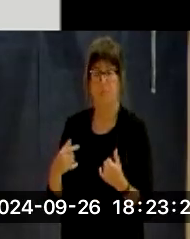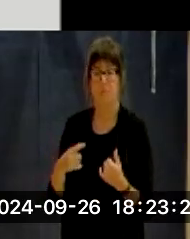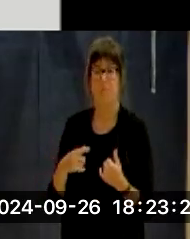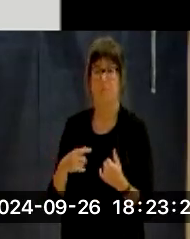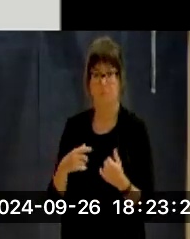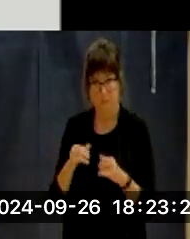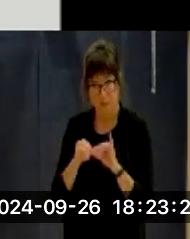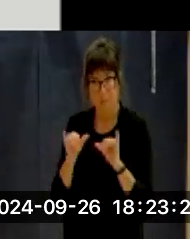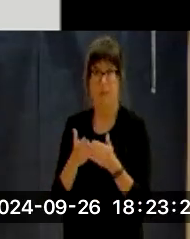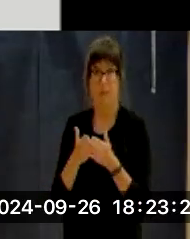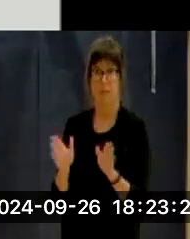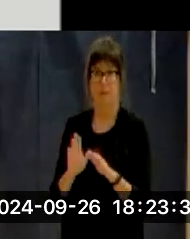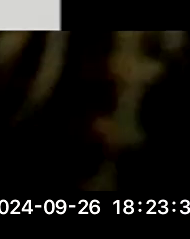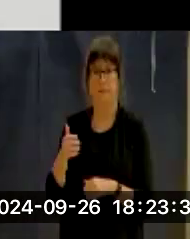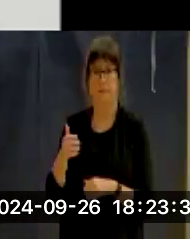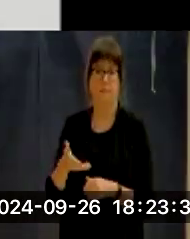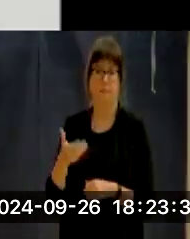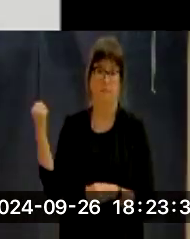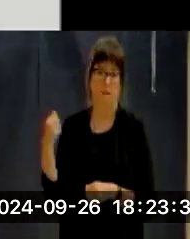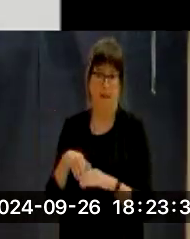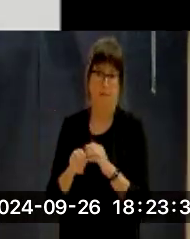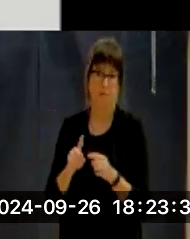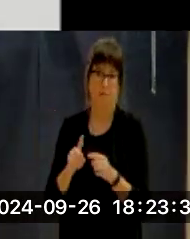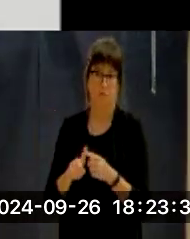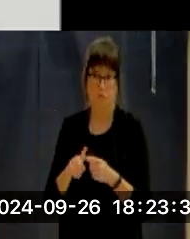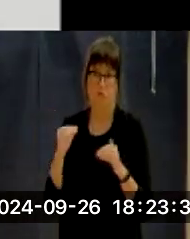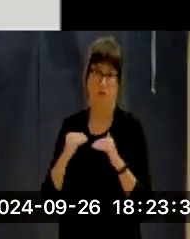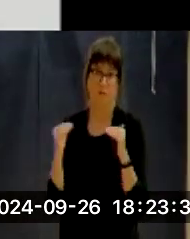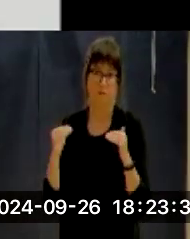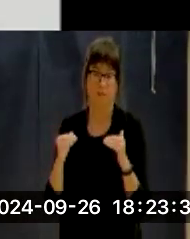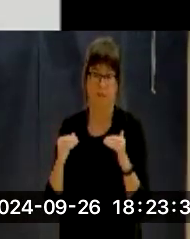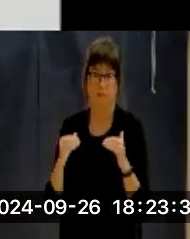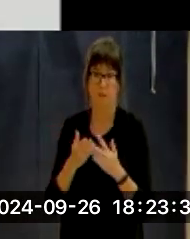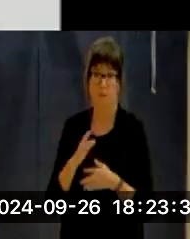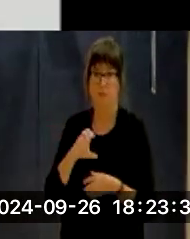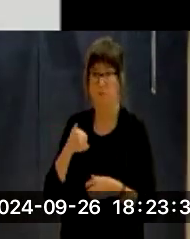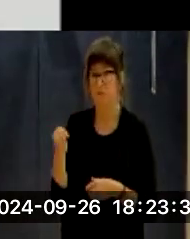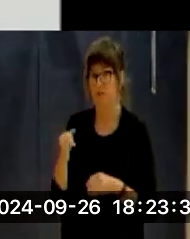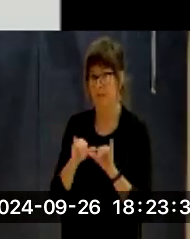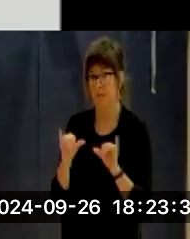systematically denied access to justice via the criminal justice system, close quote.